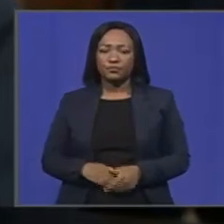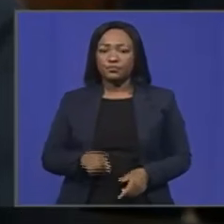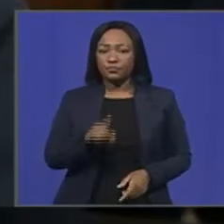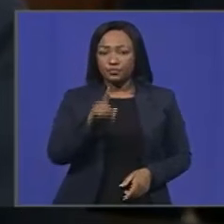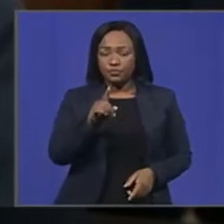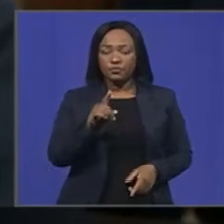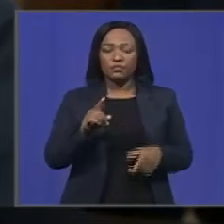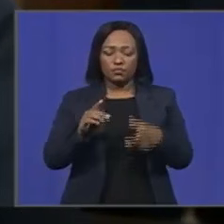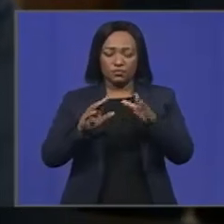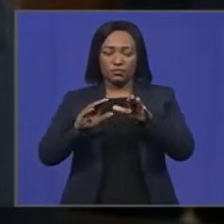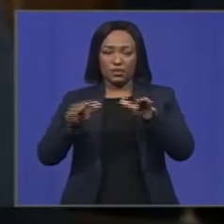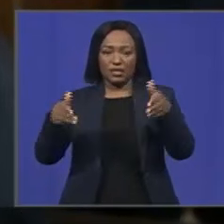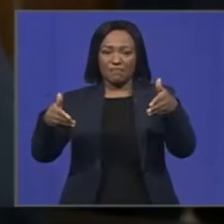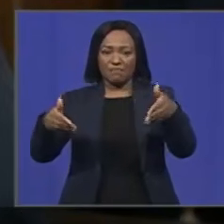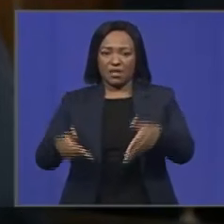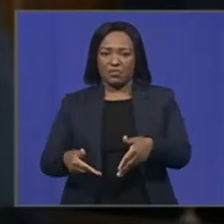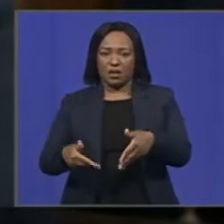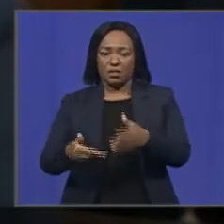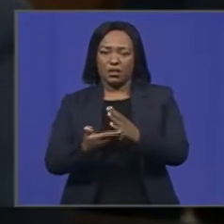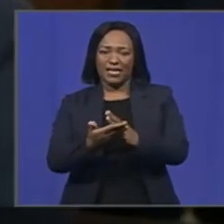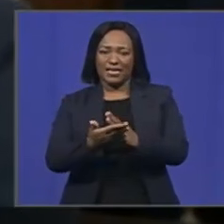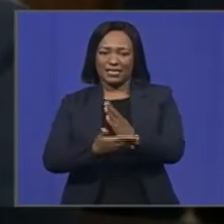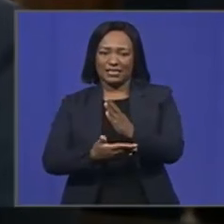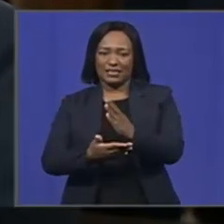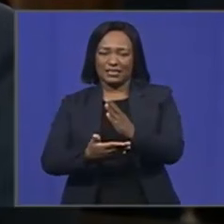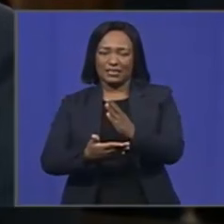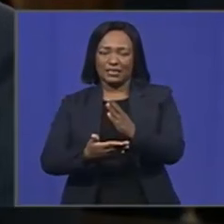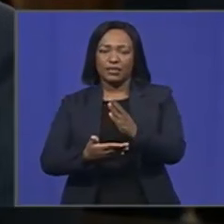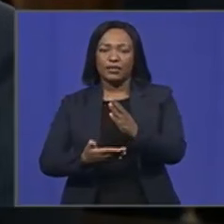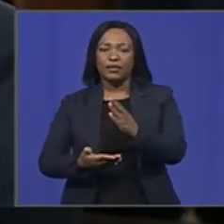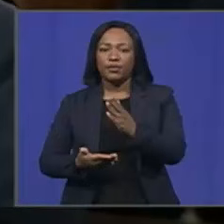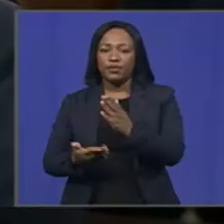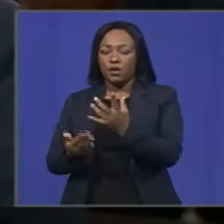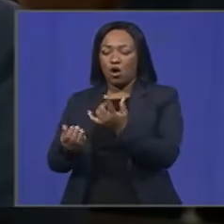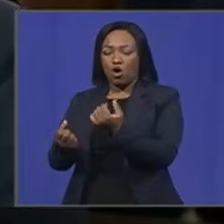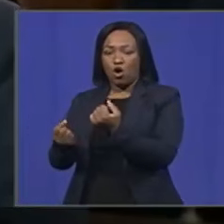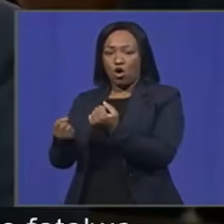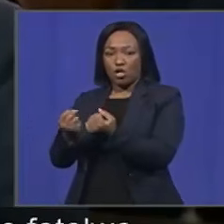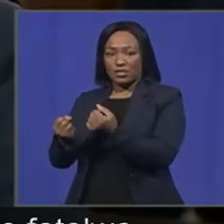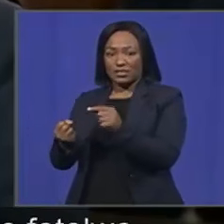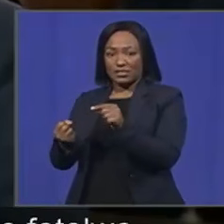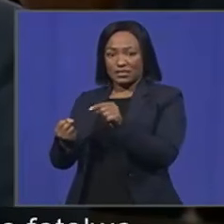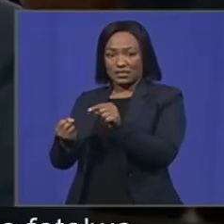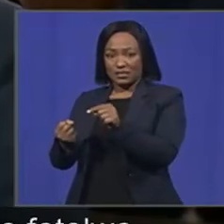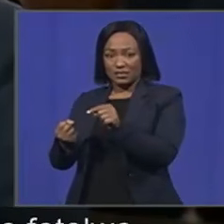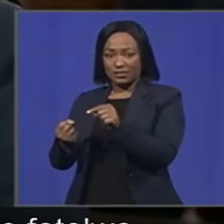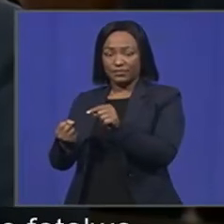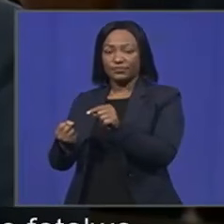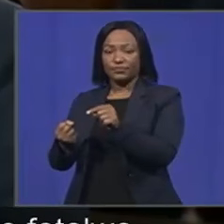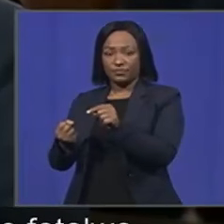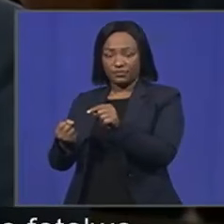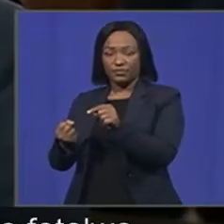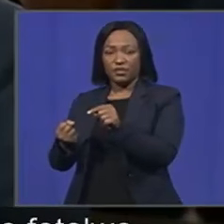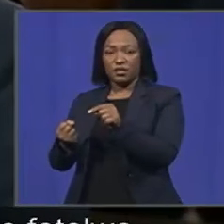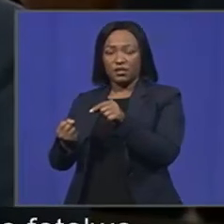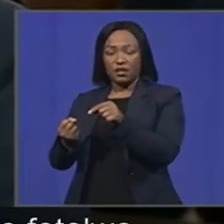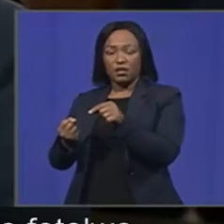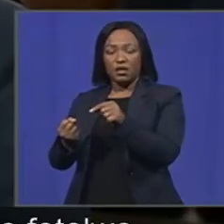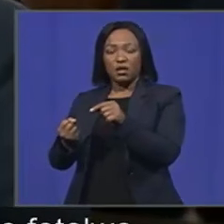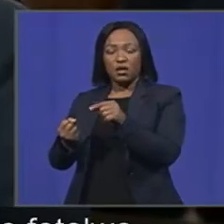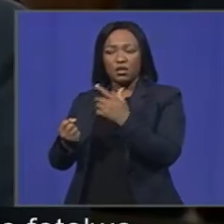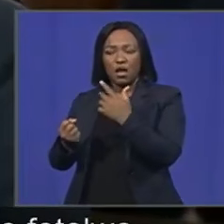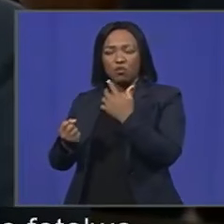what the court was enjoined to do was to find the